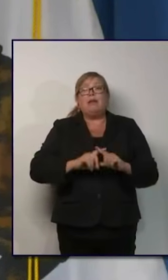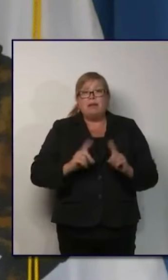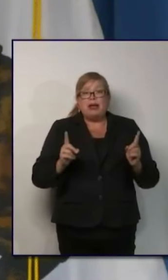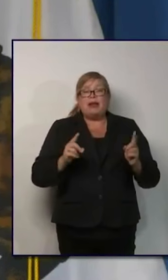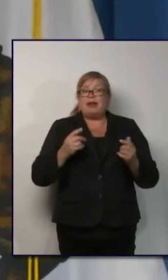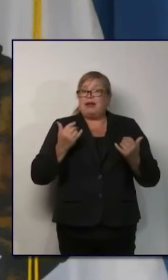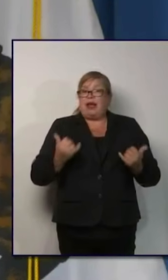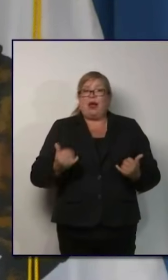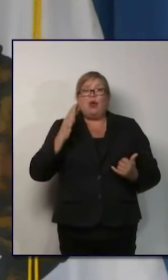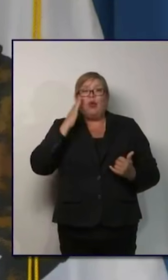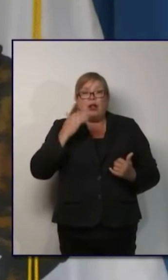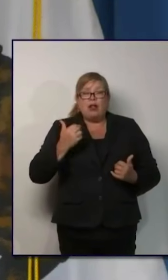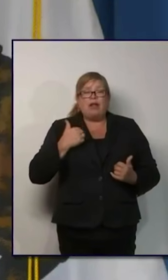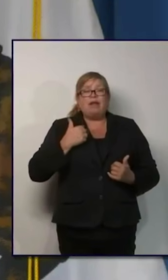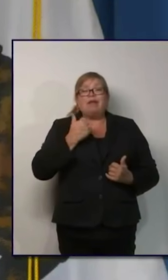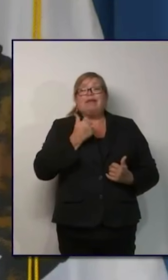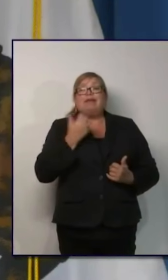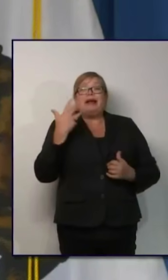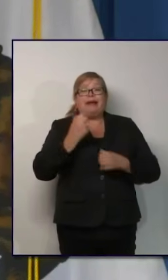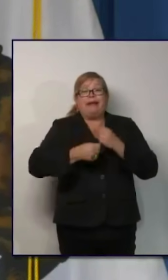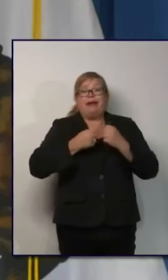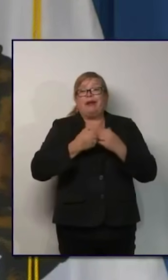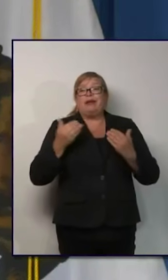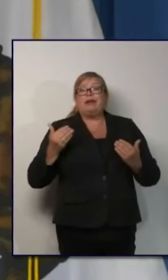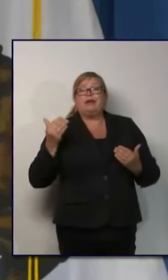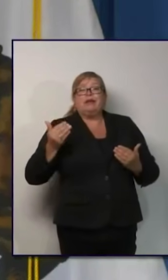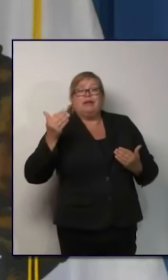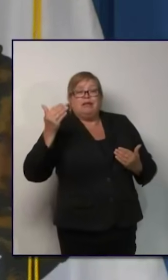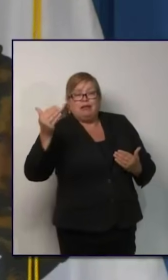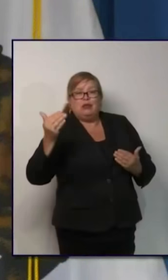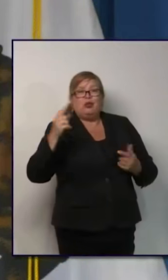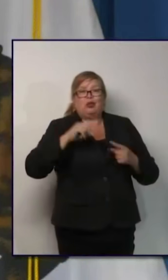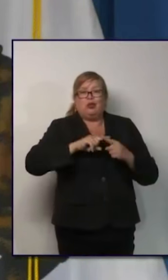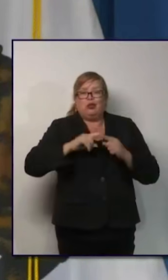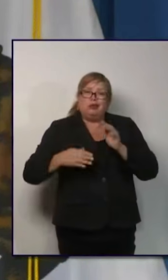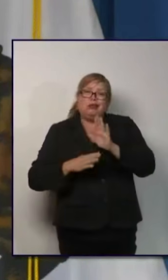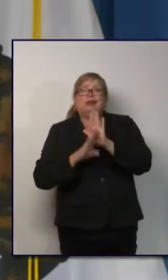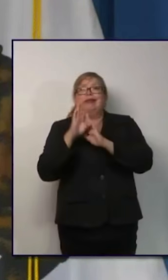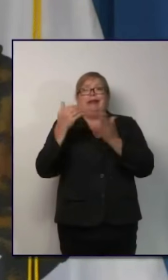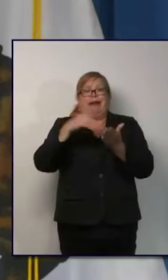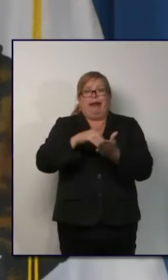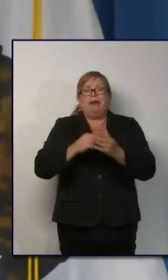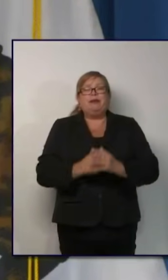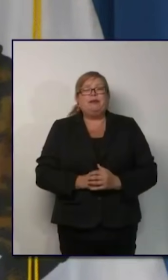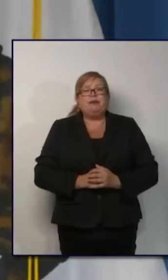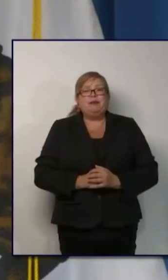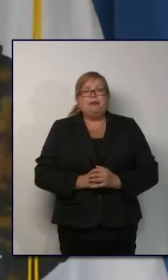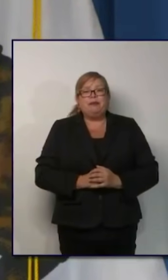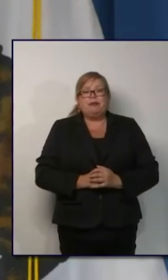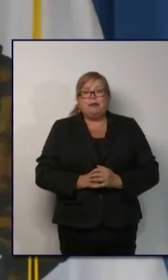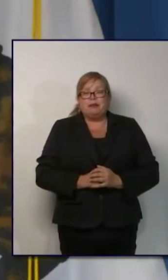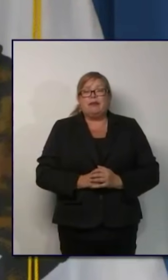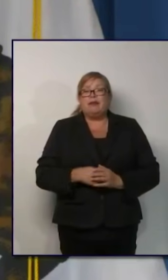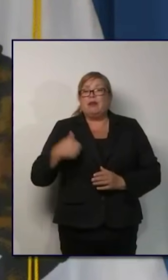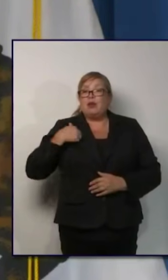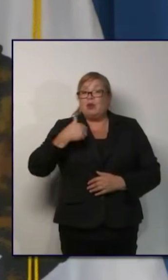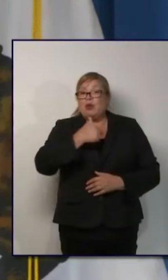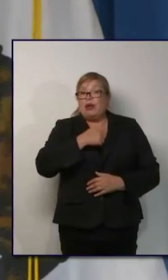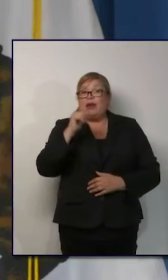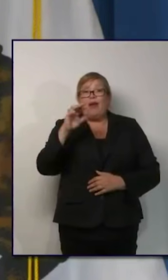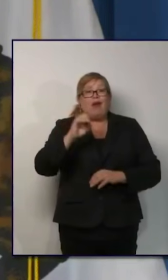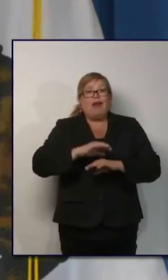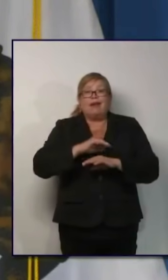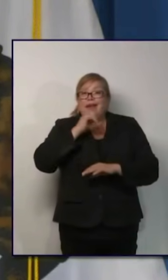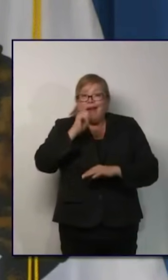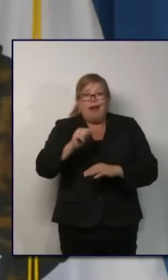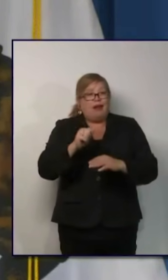a multi-year opportunity and effort. And I say that because I want to begin there. We are not arguing